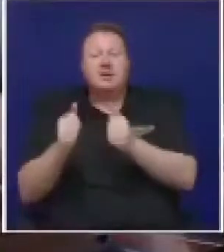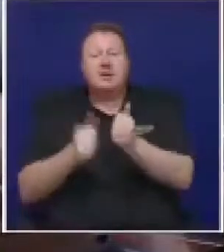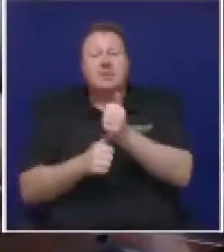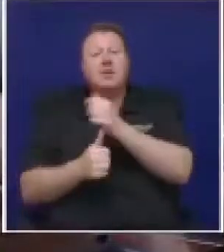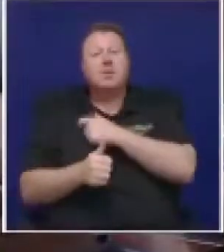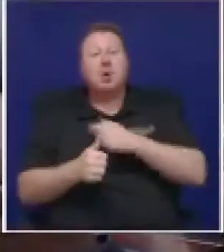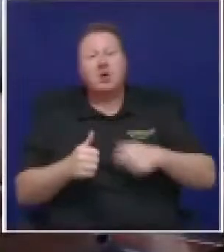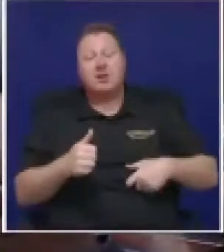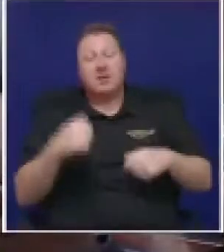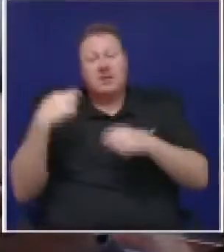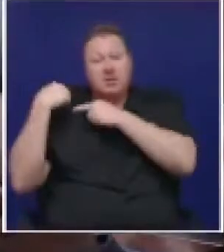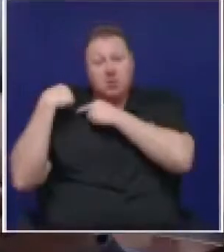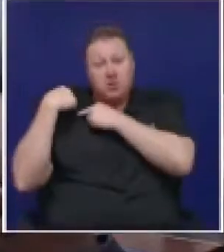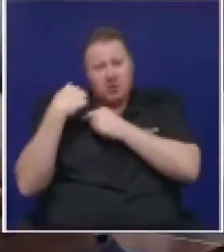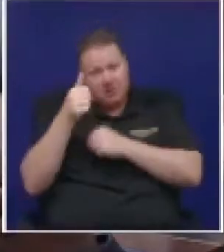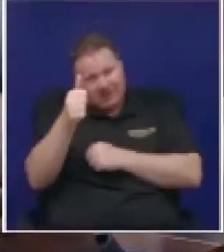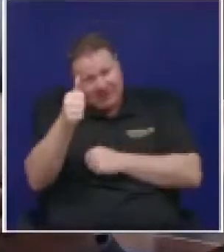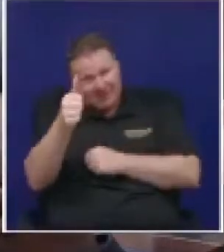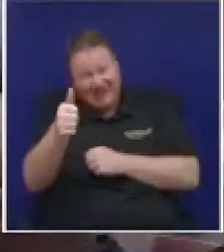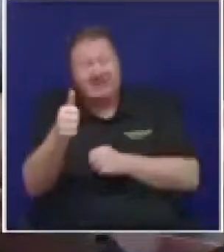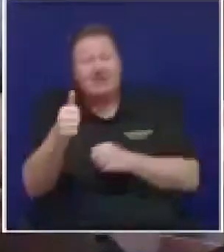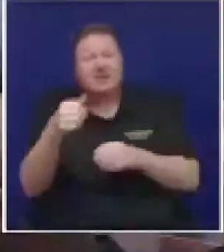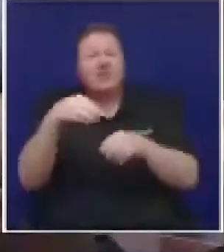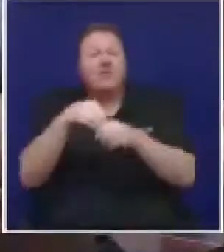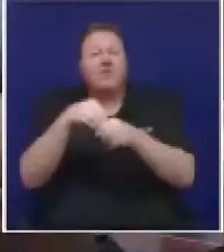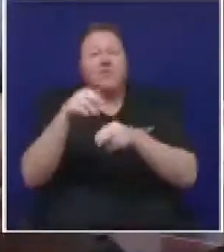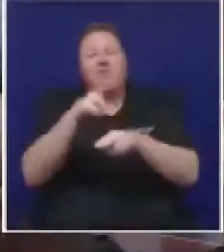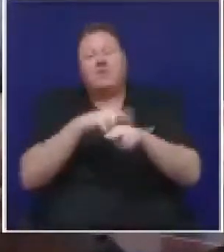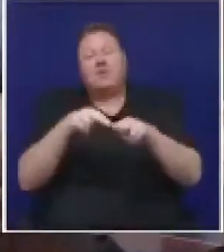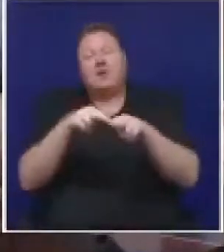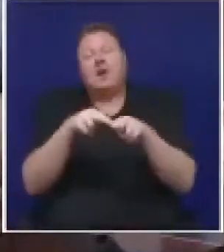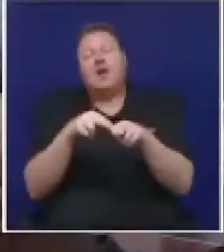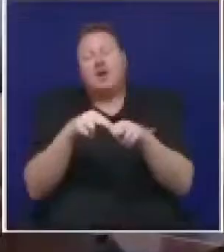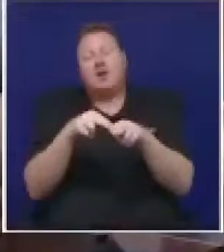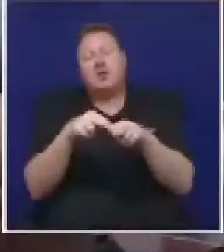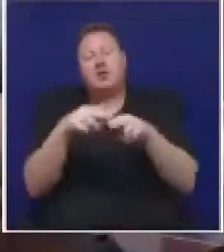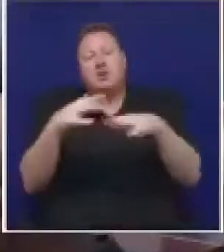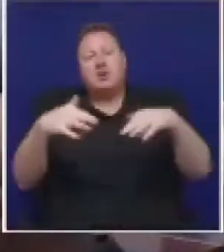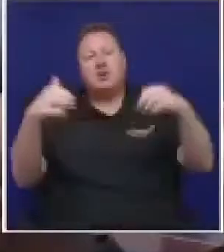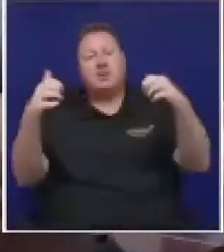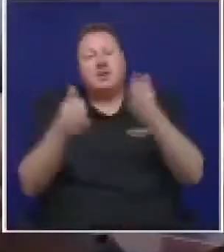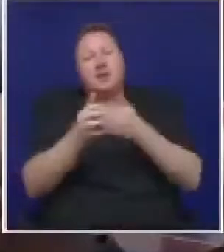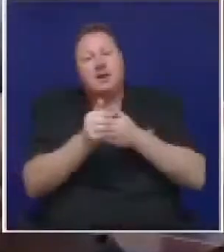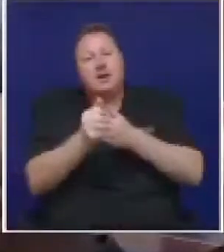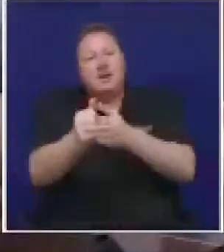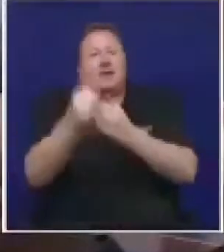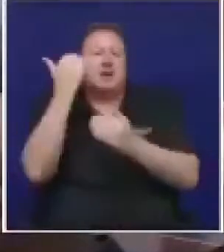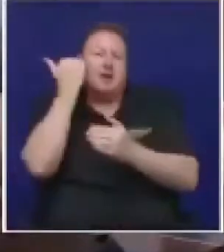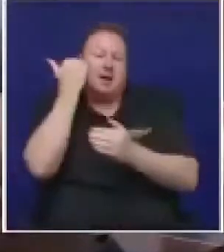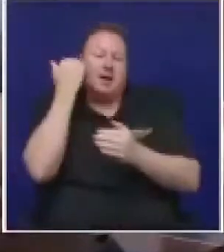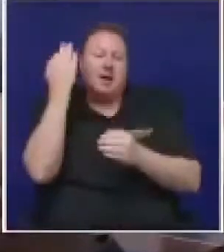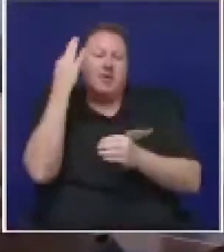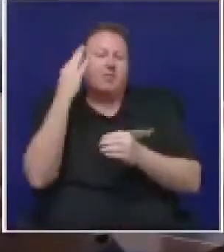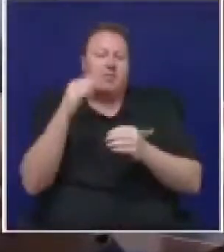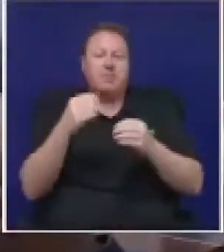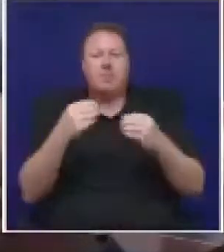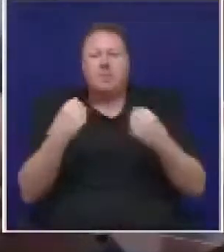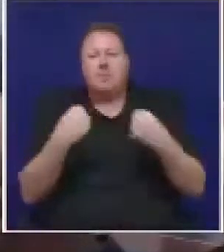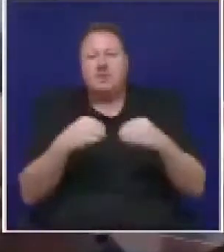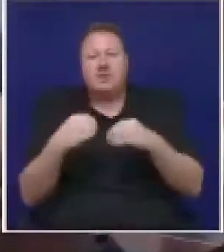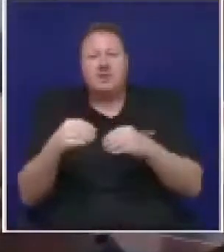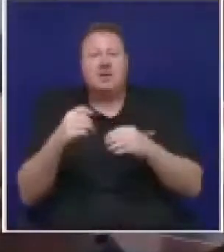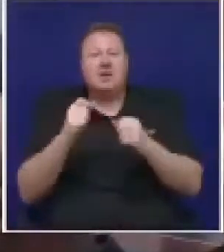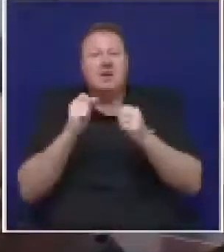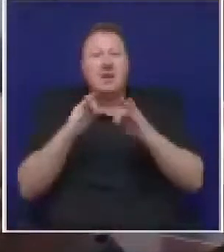for facilitating in the National Assembly as the leader of government business? If so, how does he reconcile the